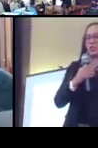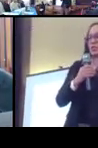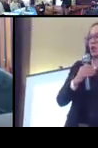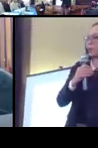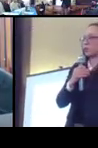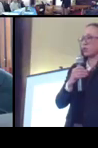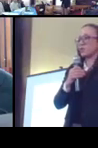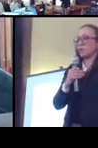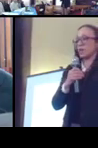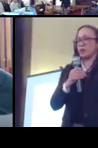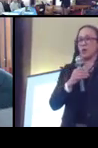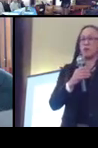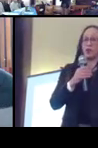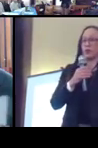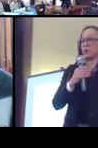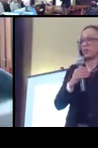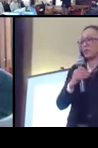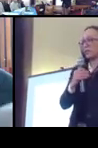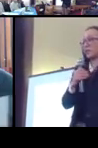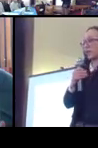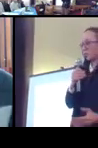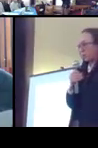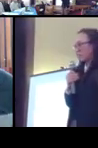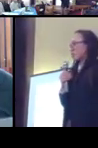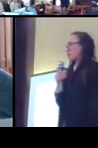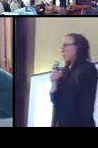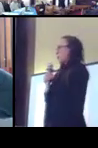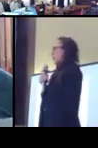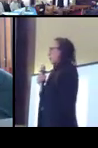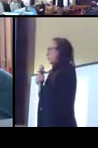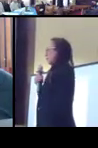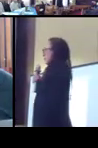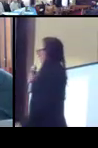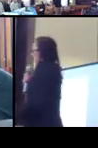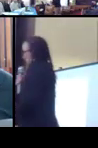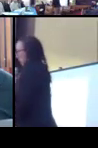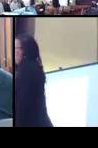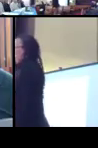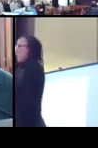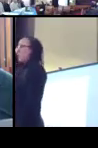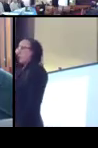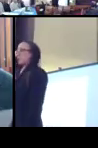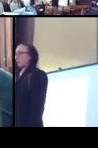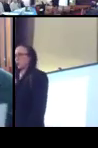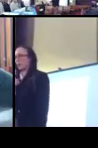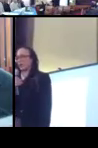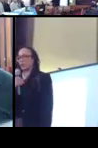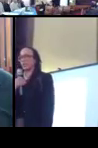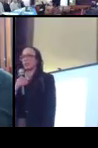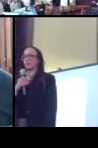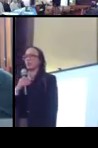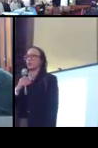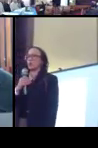new challenges and opportunities make them available, like the May 16 tornado that was not on our bingo for